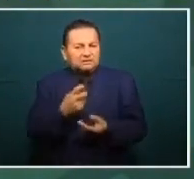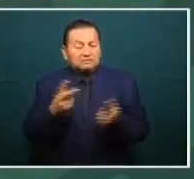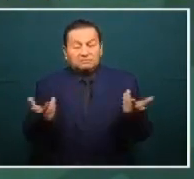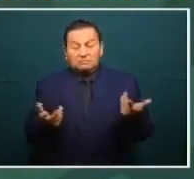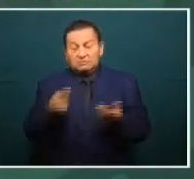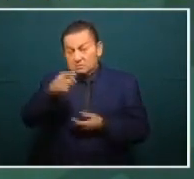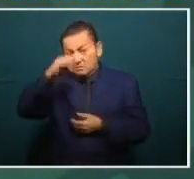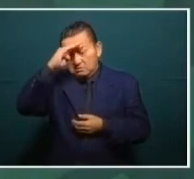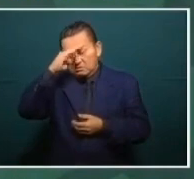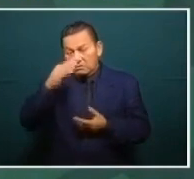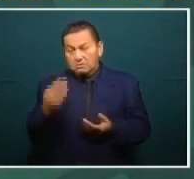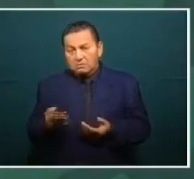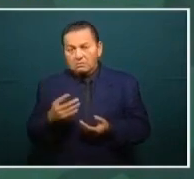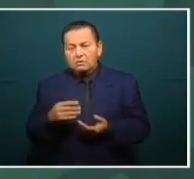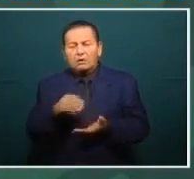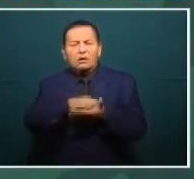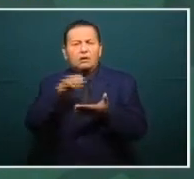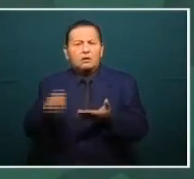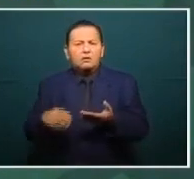the program Planting Life.